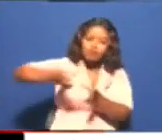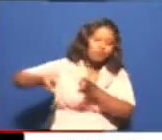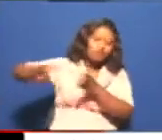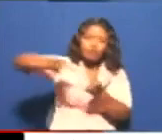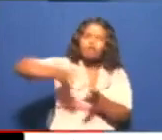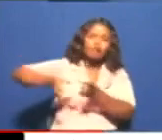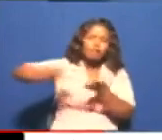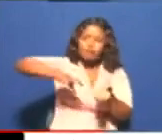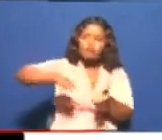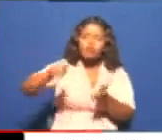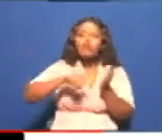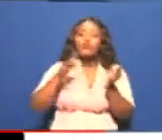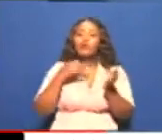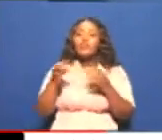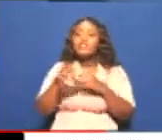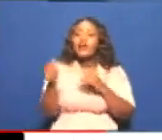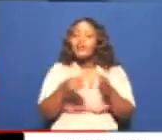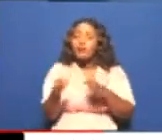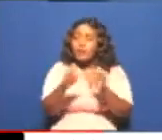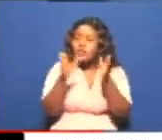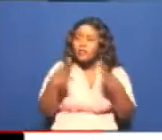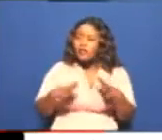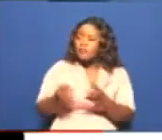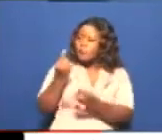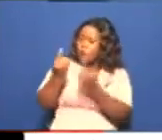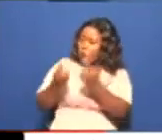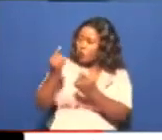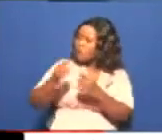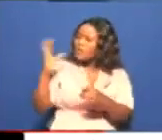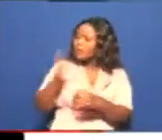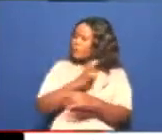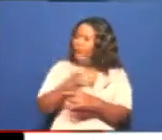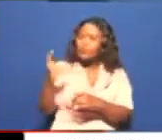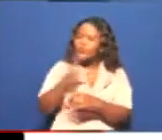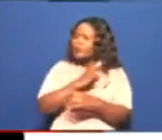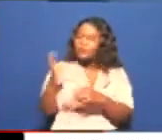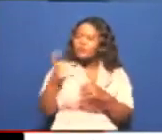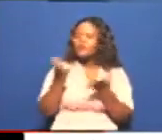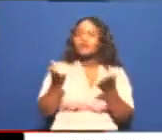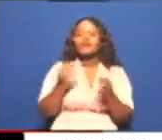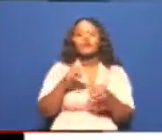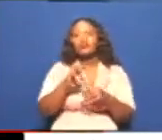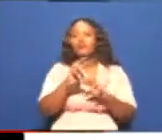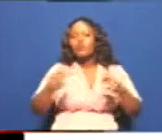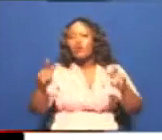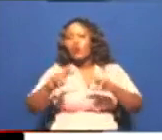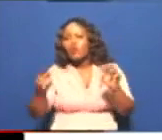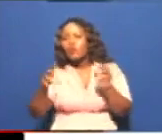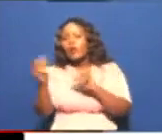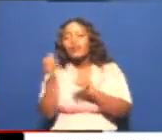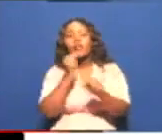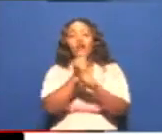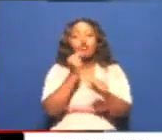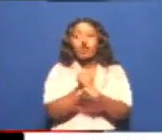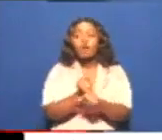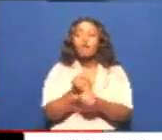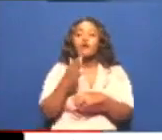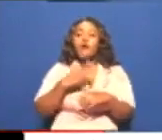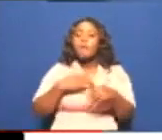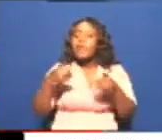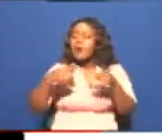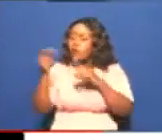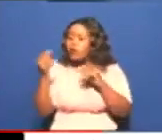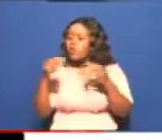alternatives. Wala ambao wanapika changa watafikia mambo mengine ya kufanya. Kwa hivyo is a full plate. Kule Trans Nzoia is a full plate, na mimi nimesema naenda provide servant